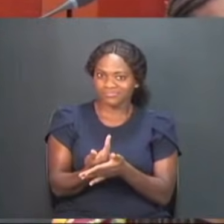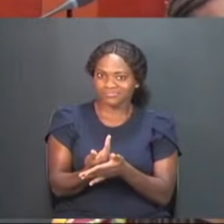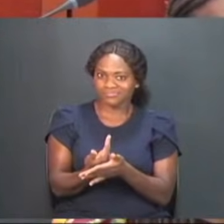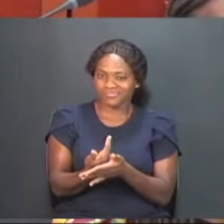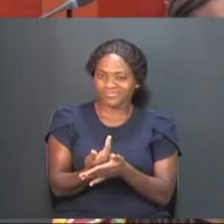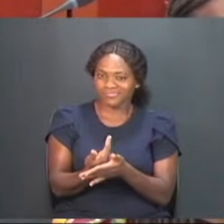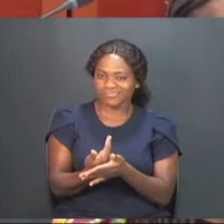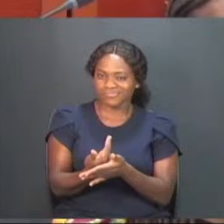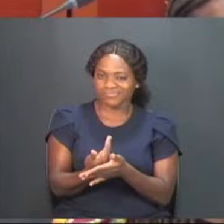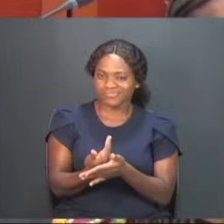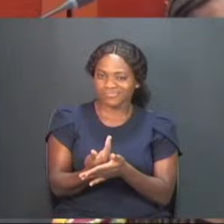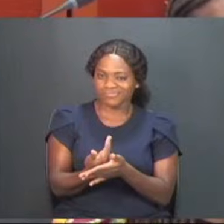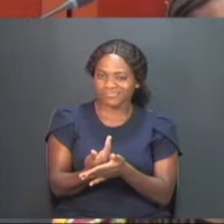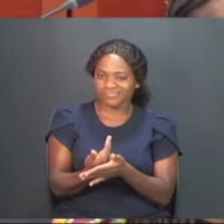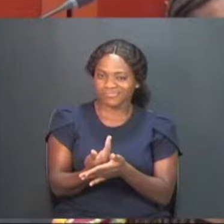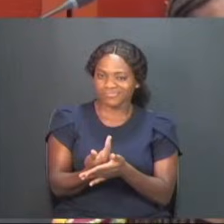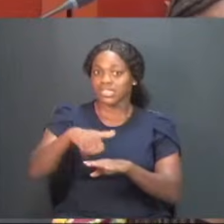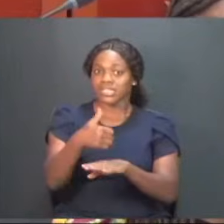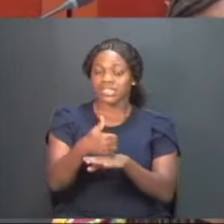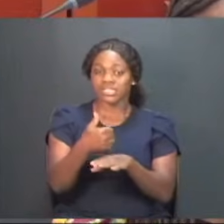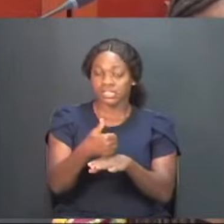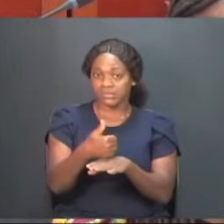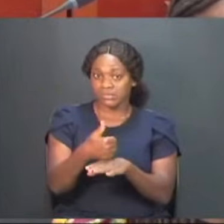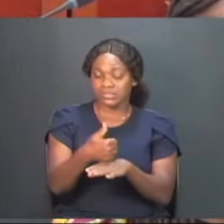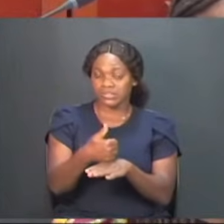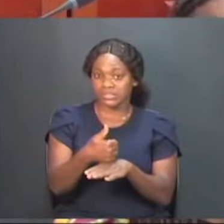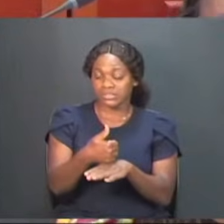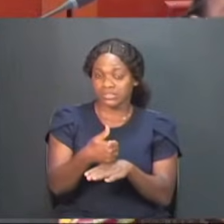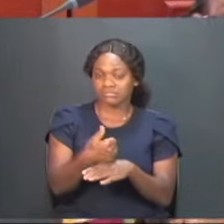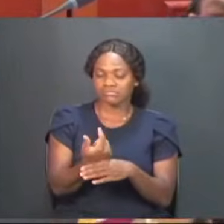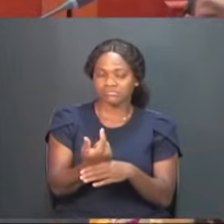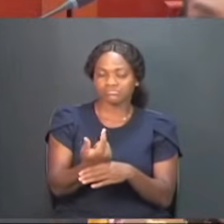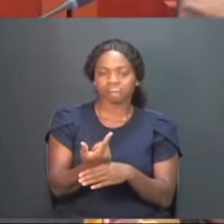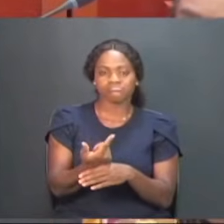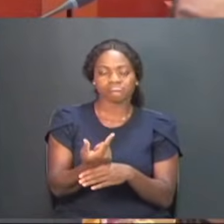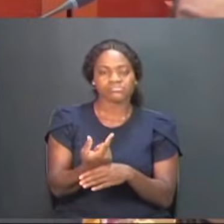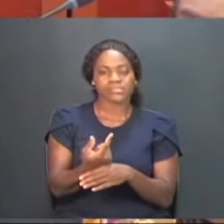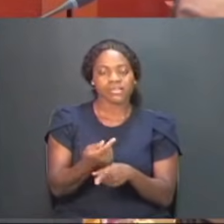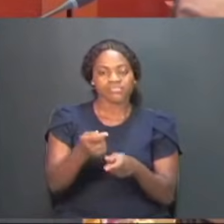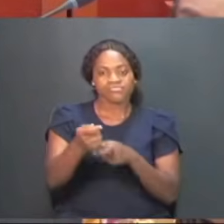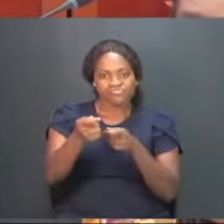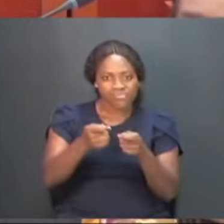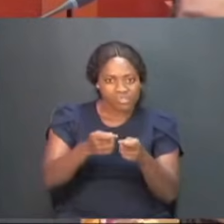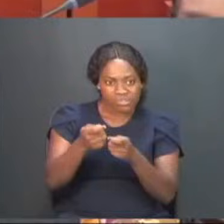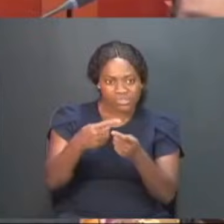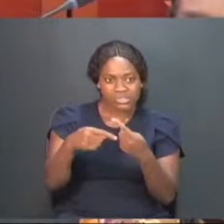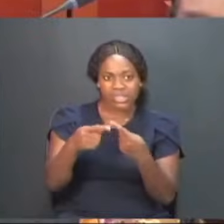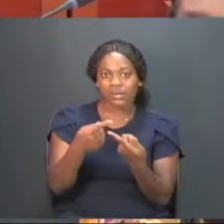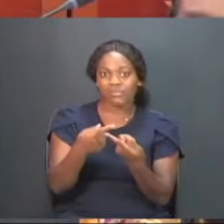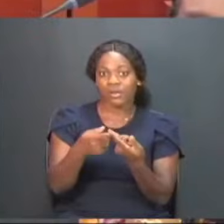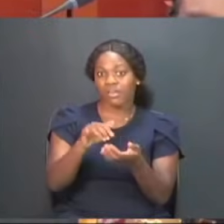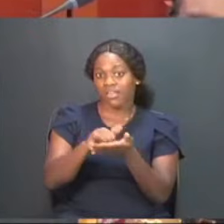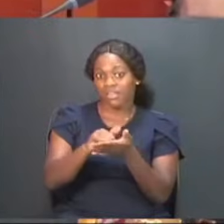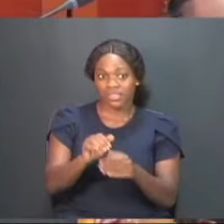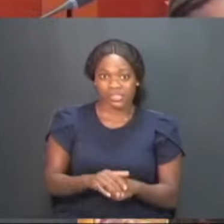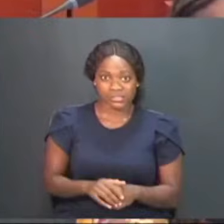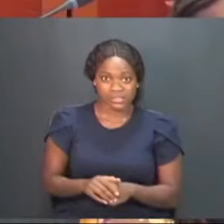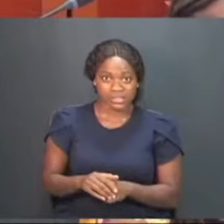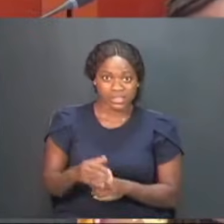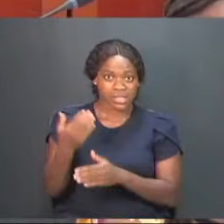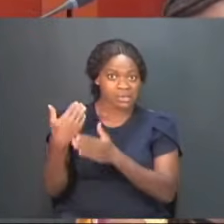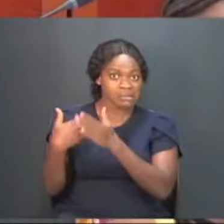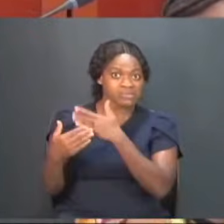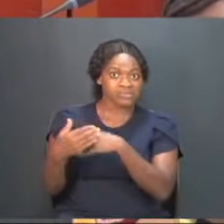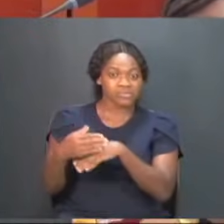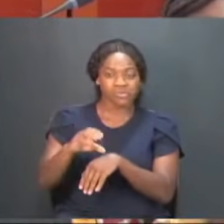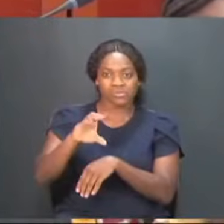coming out with these guidelines and regulation to regulate this space. Initially, when crypto started, people thought